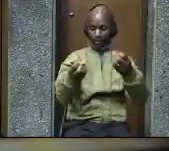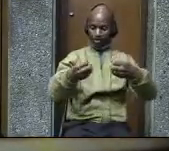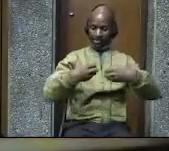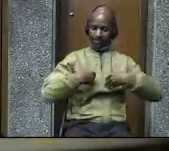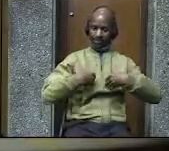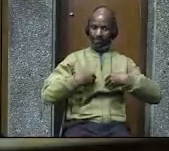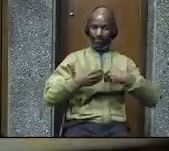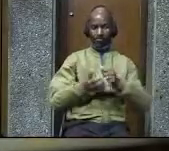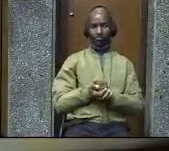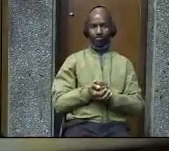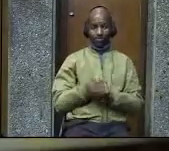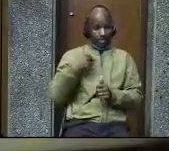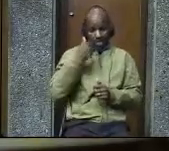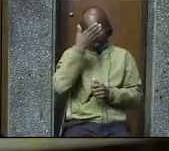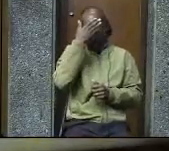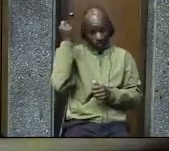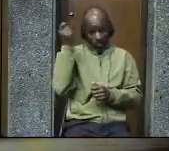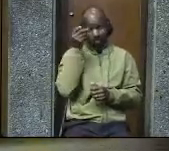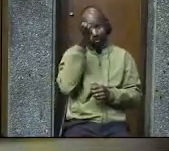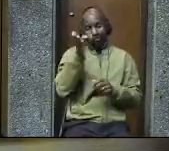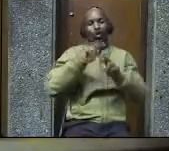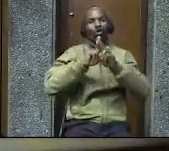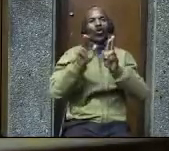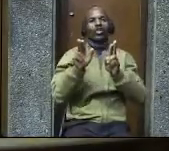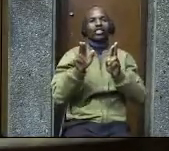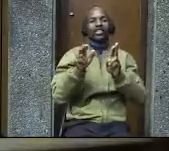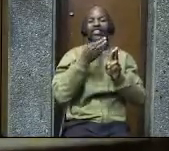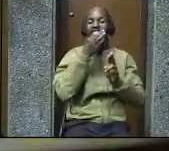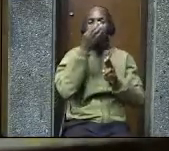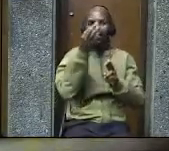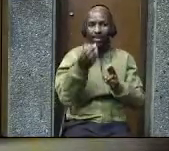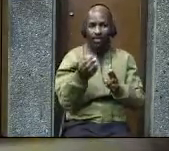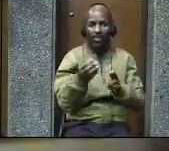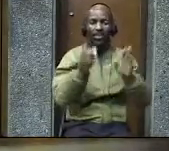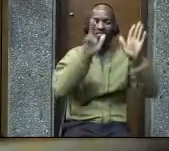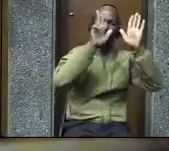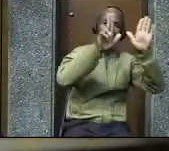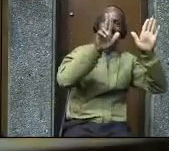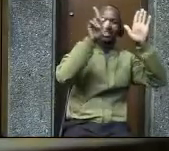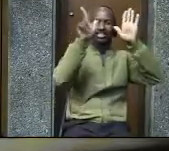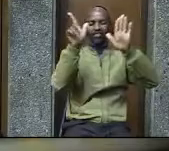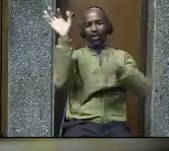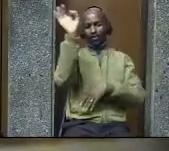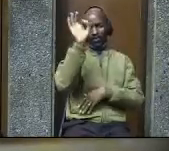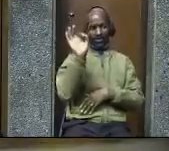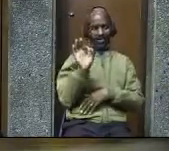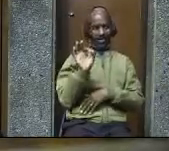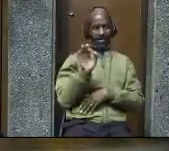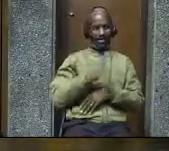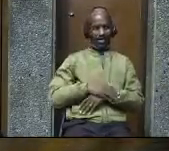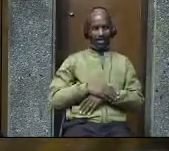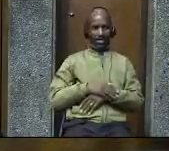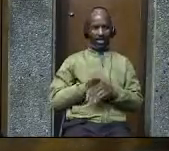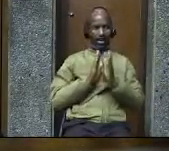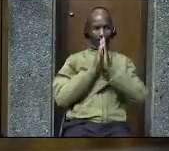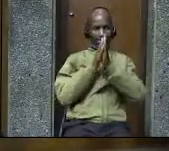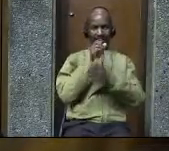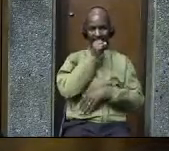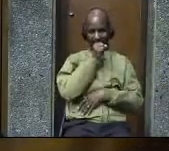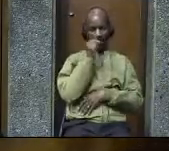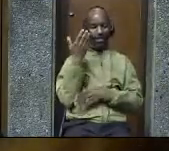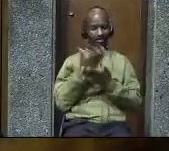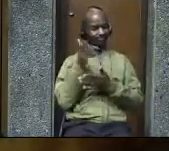stats that you receive? I don't know, they're still current or not. Ukuthi The 87%. Mkela u, ye Mike.